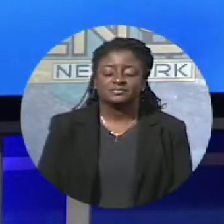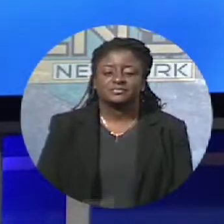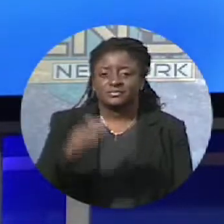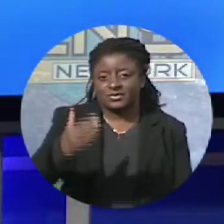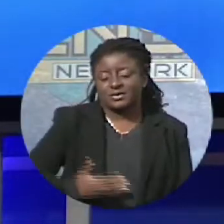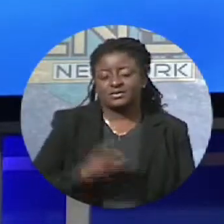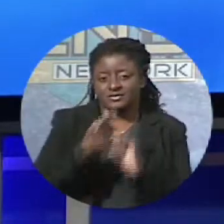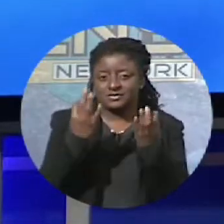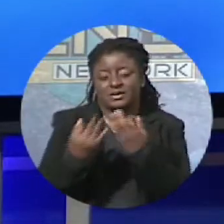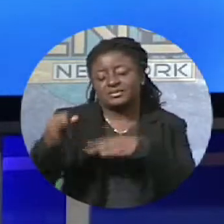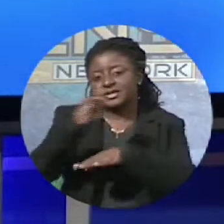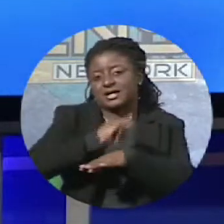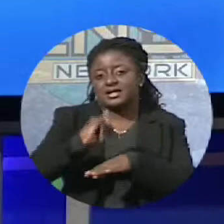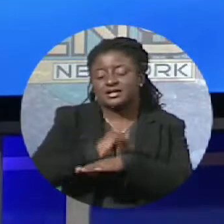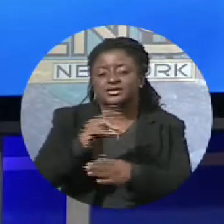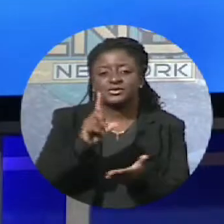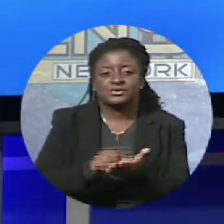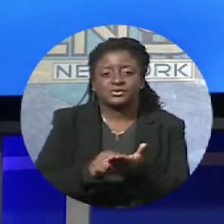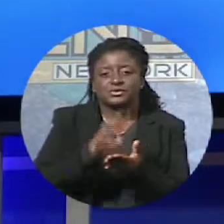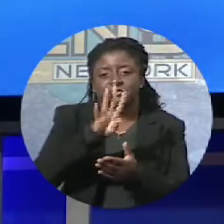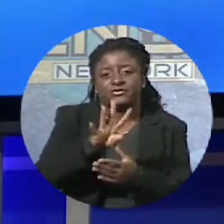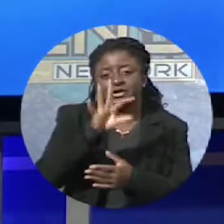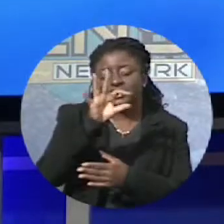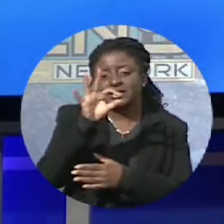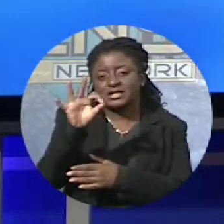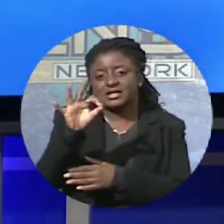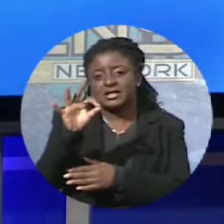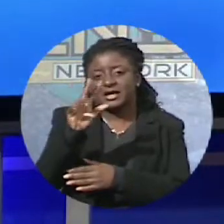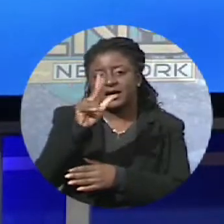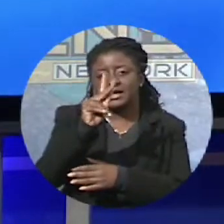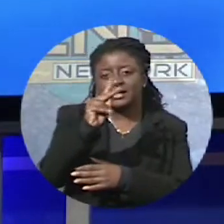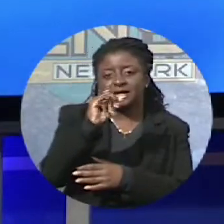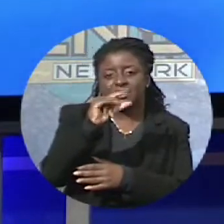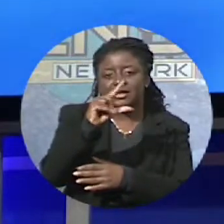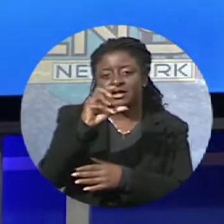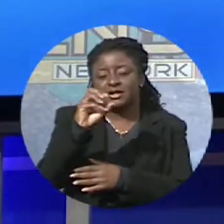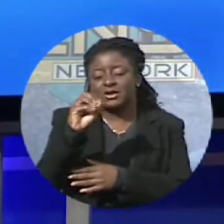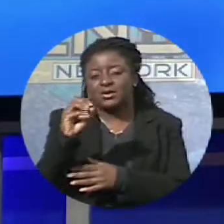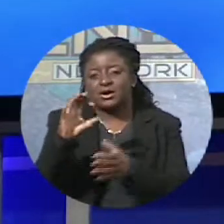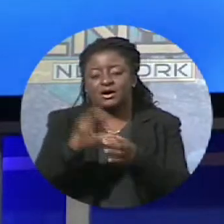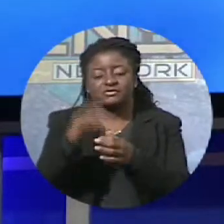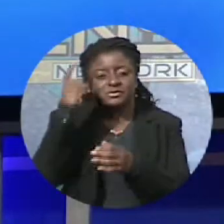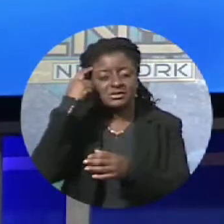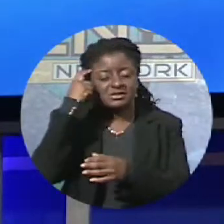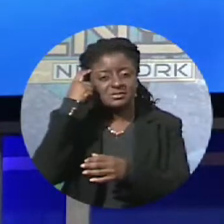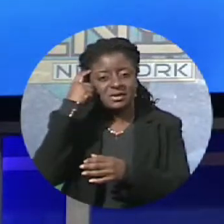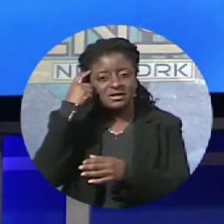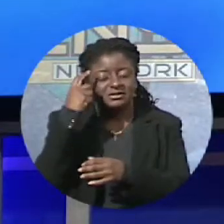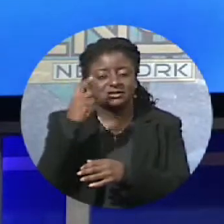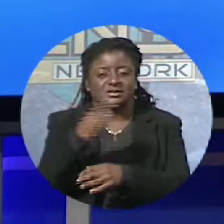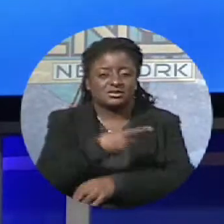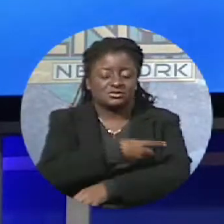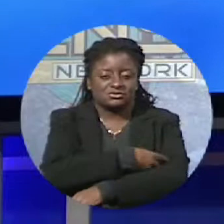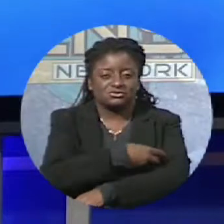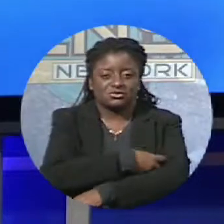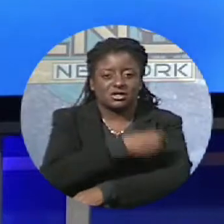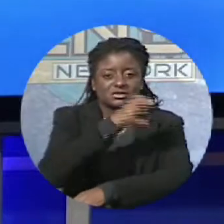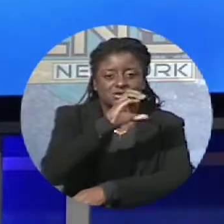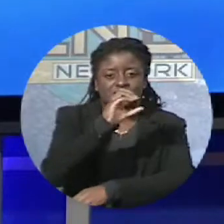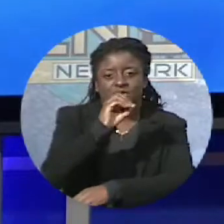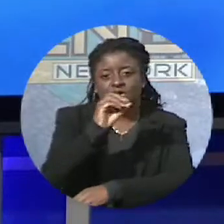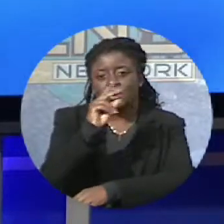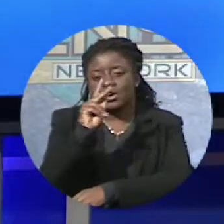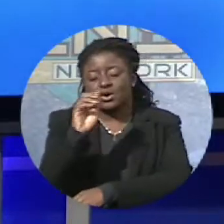Welcome to Family Island News this Friday. 49 kilos of suspected cocaine was confiscated by officers of the Drug Enforcement Unit, along with personnel